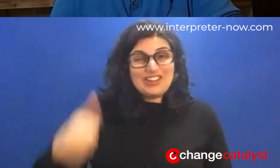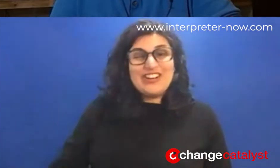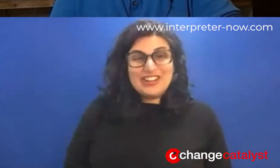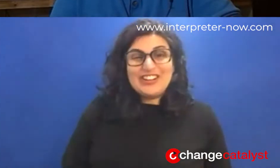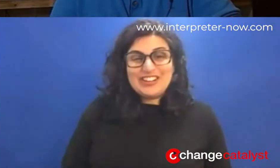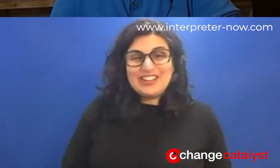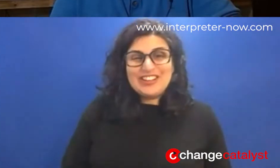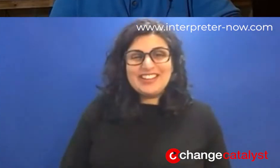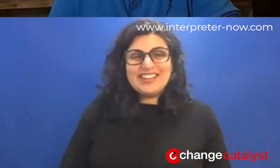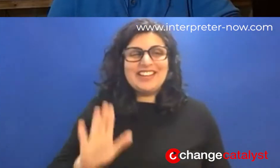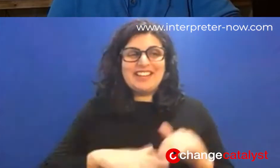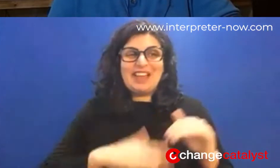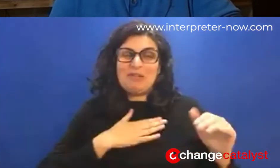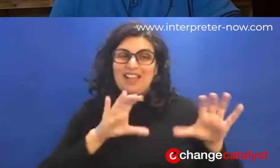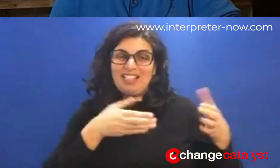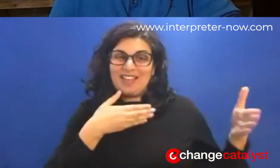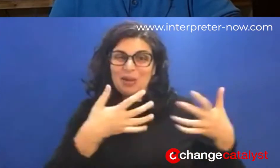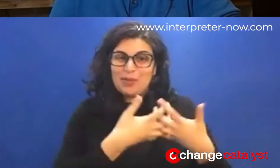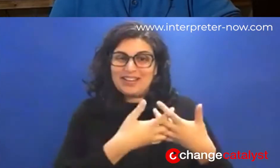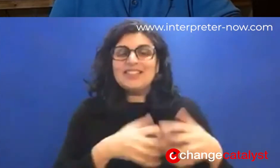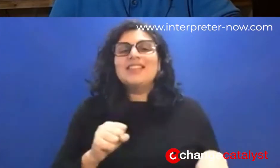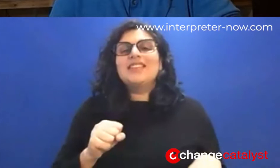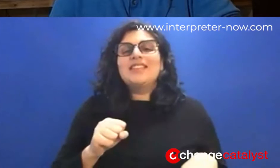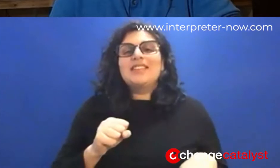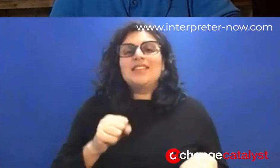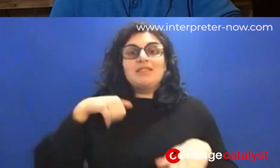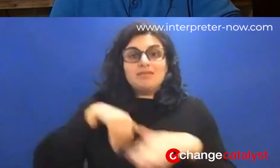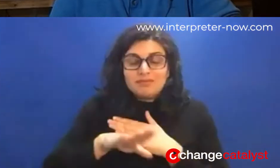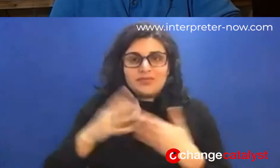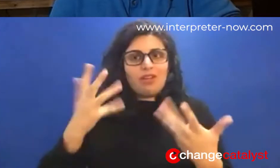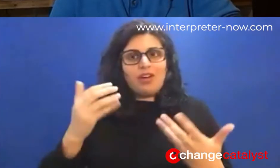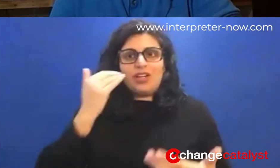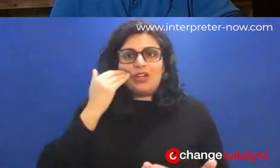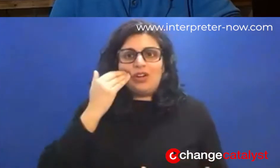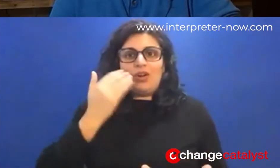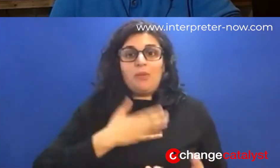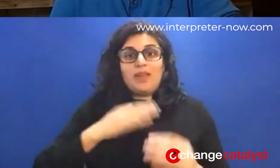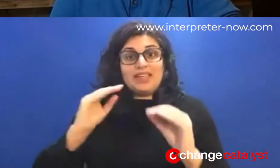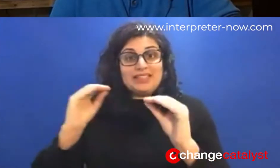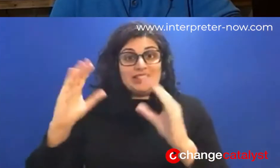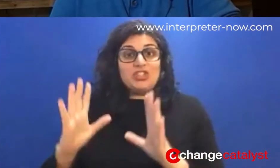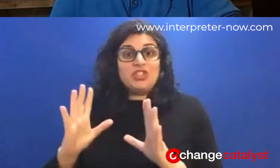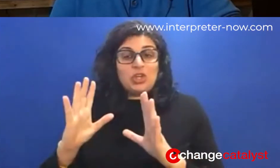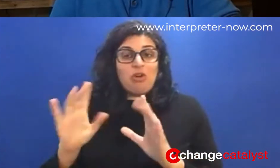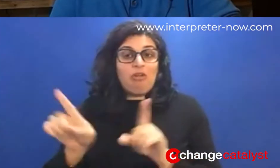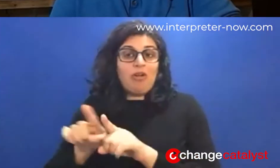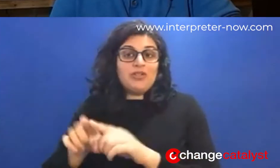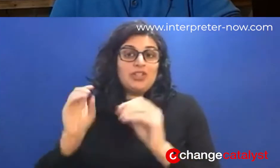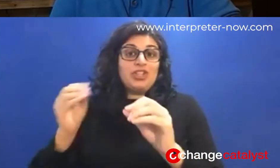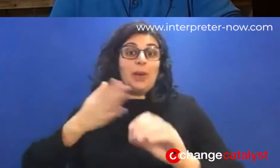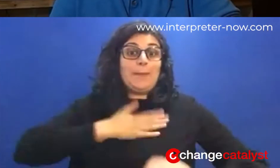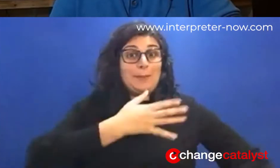than other folks. And when I came in, I had already known my teacher also taught my